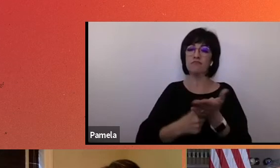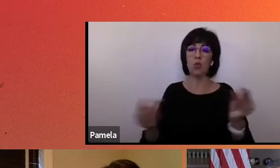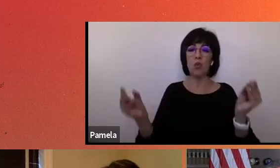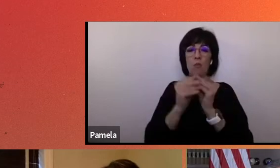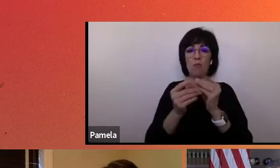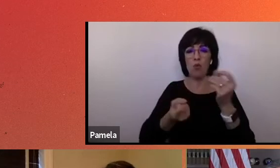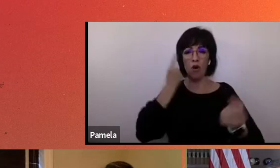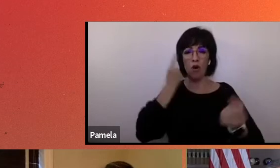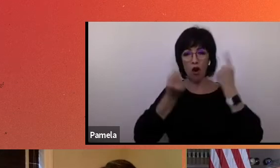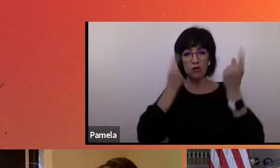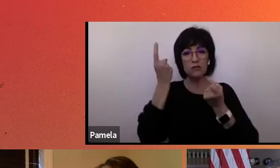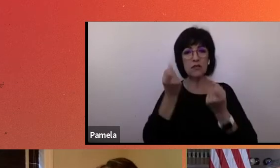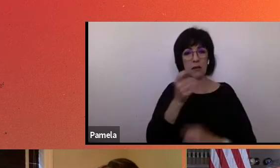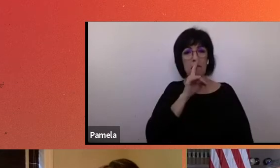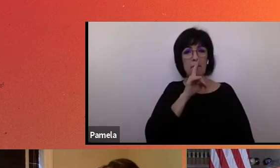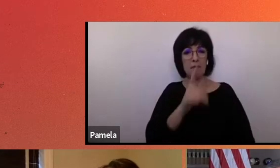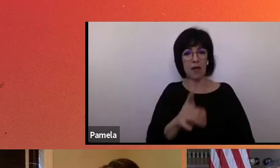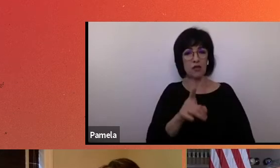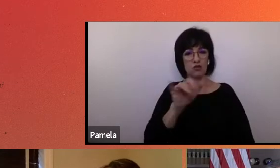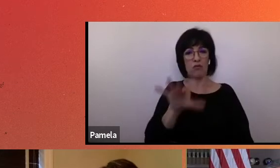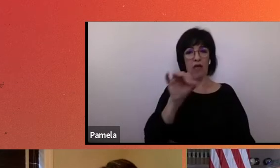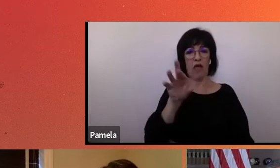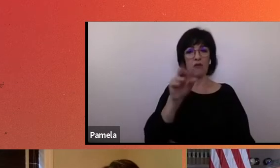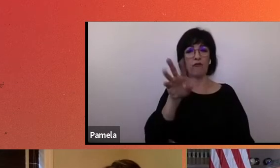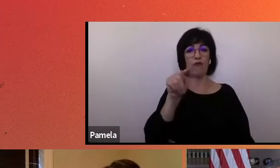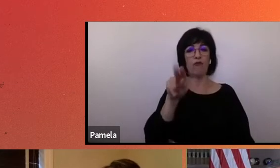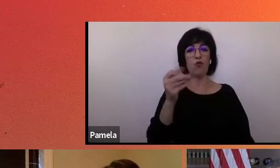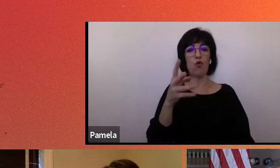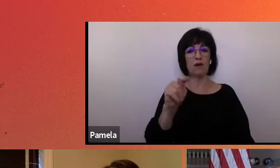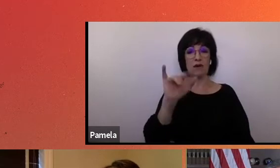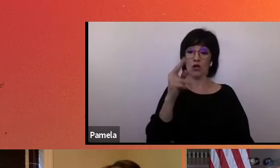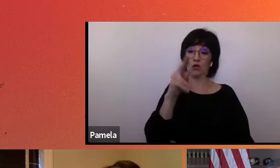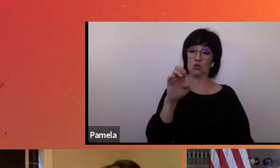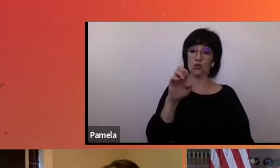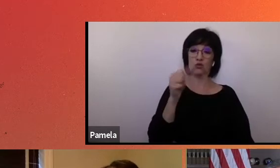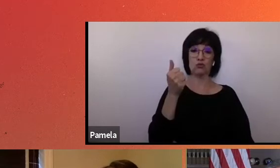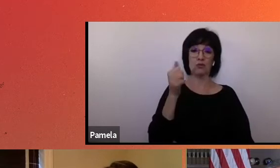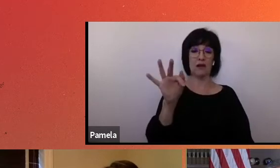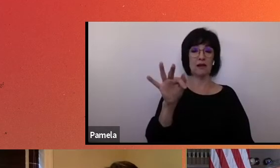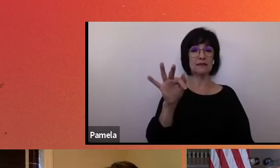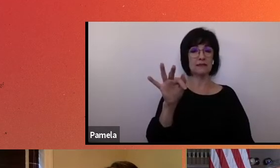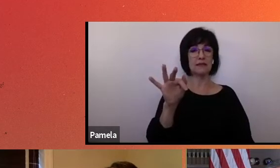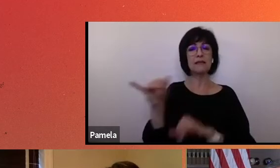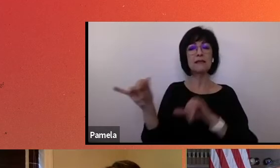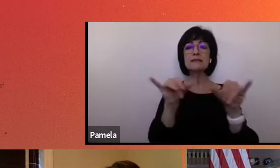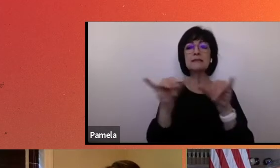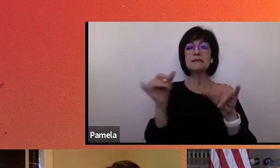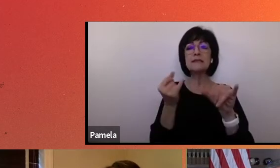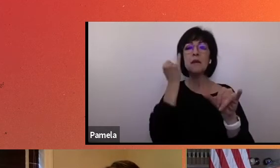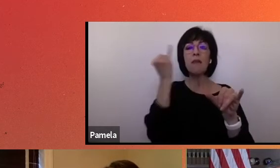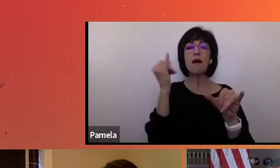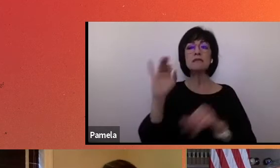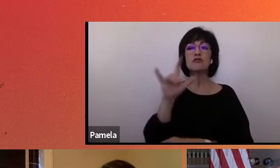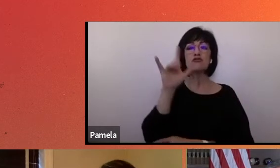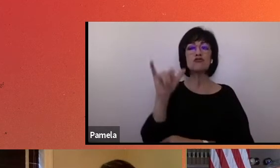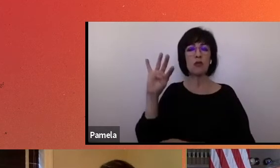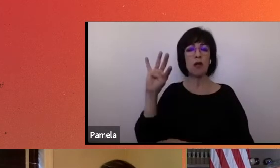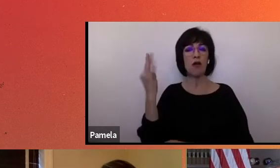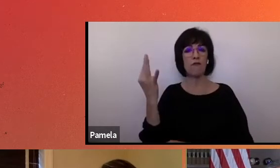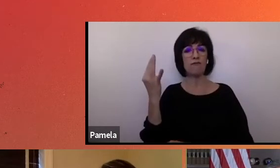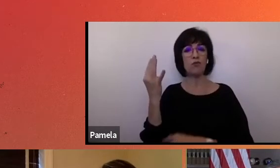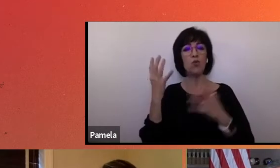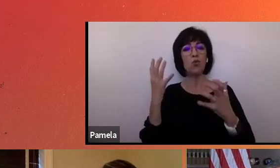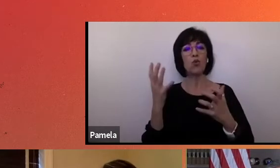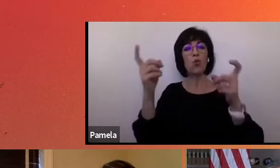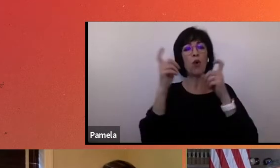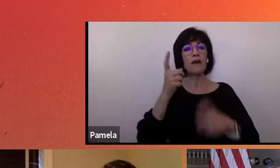and independence that June 19th to July 4th that may bring us, an opportunity to delve deeper into